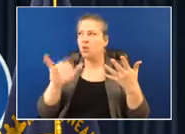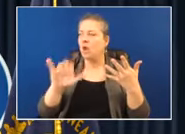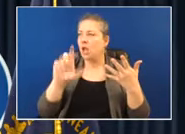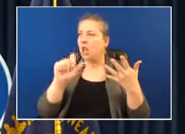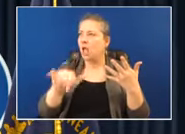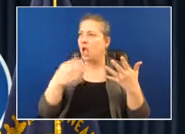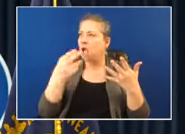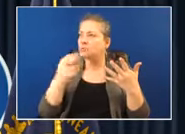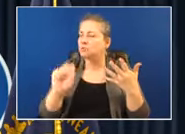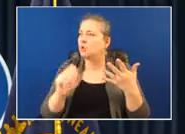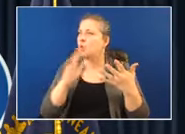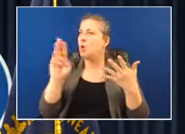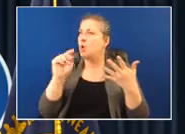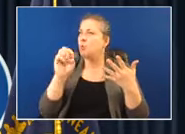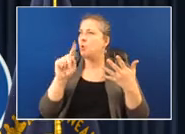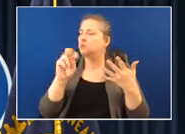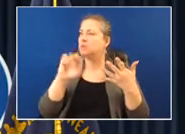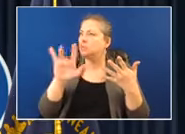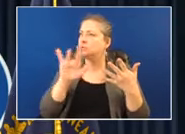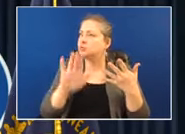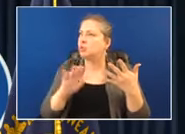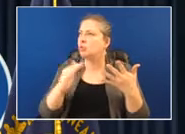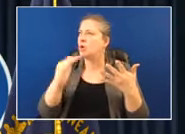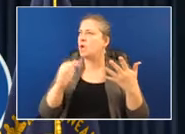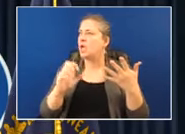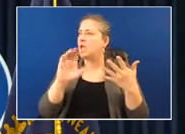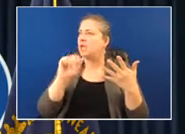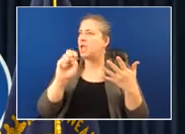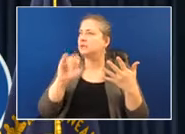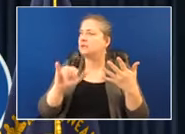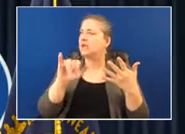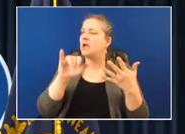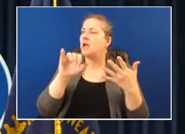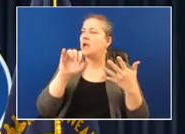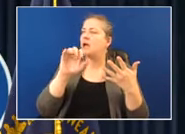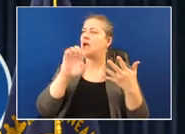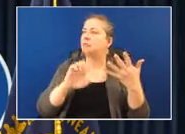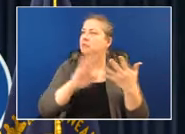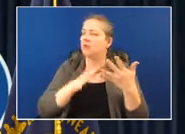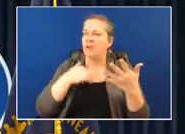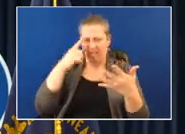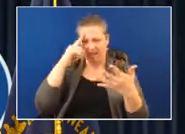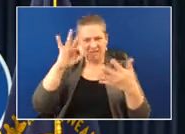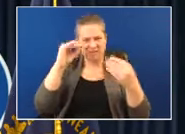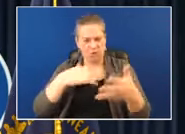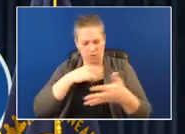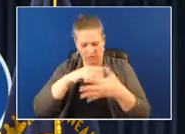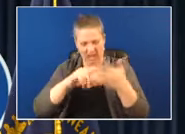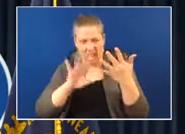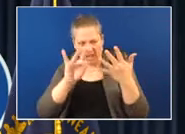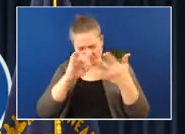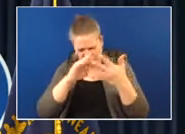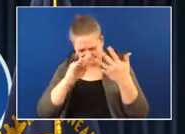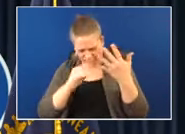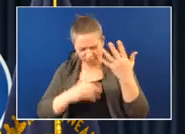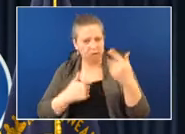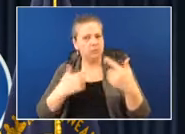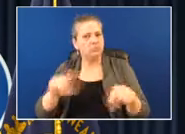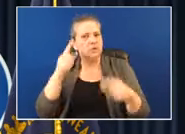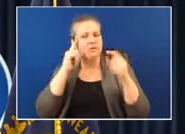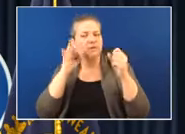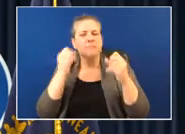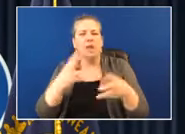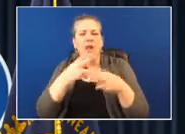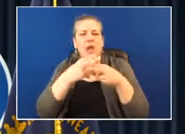Middle School or Cassidy Elementary School, about how much these folks selflessly underpaid,